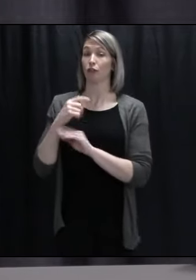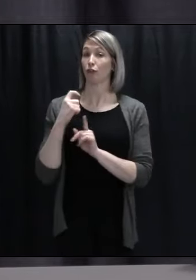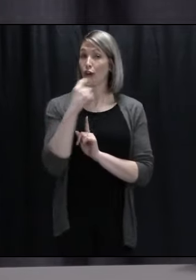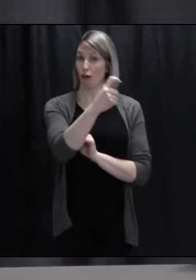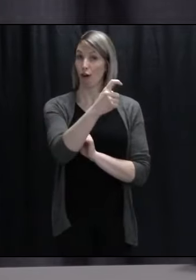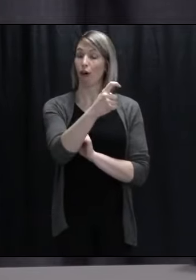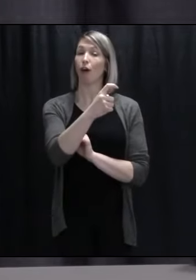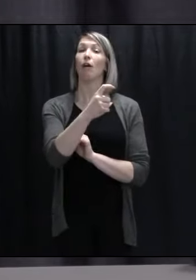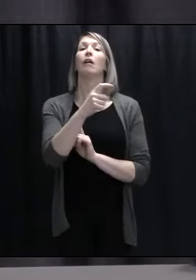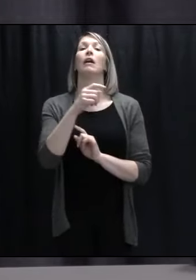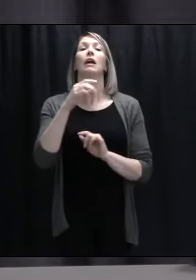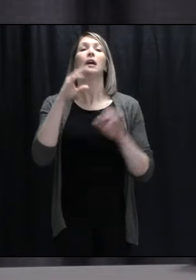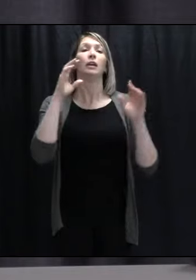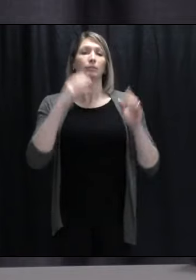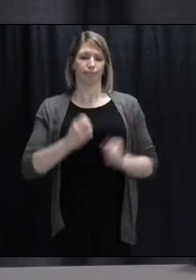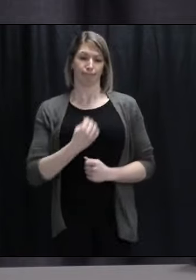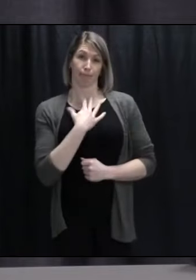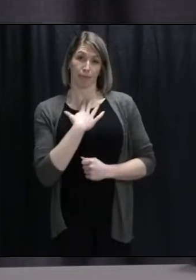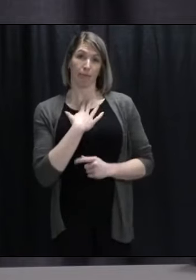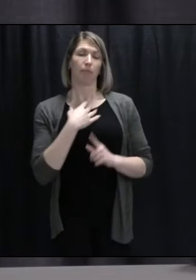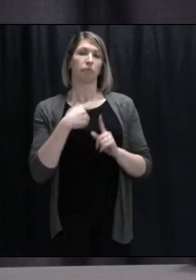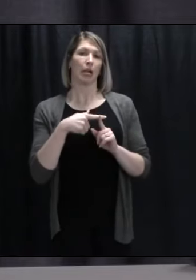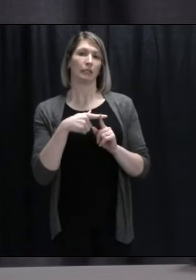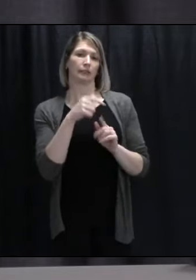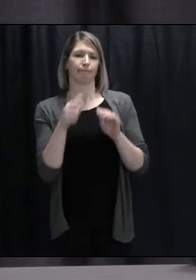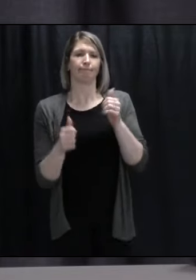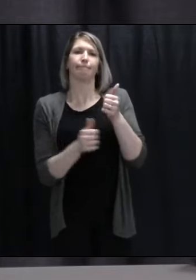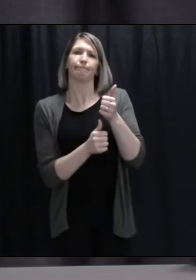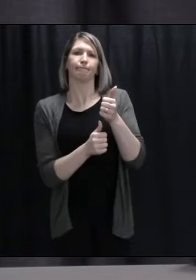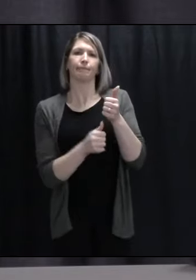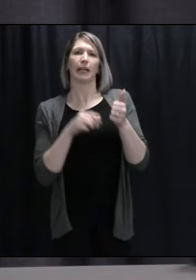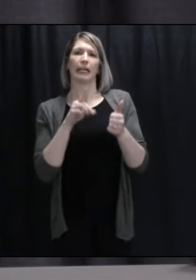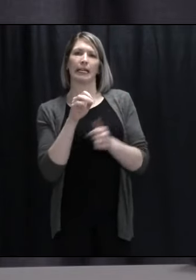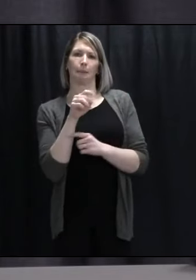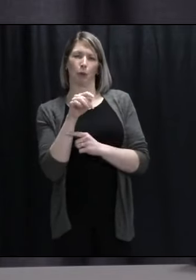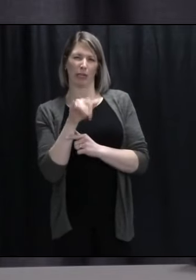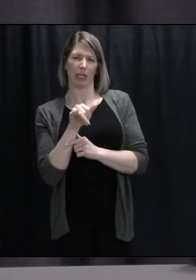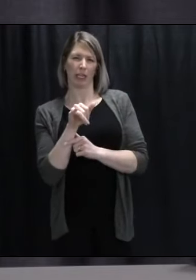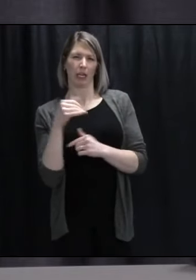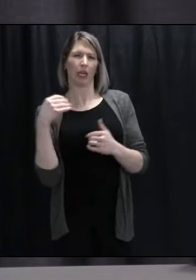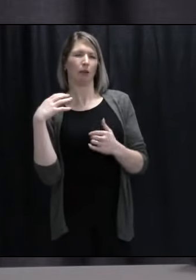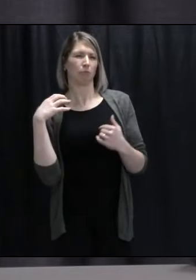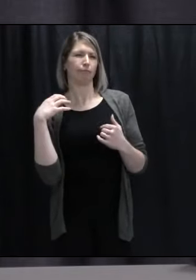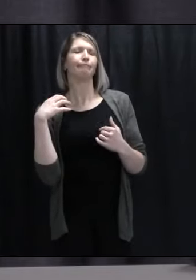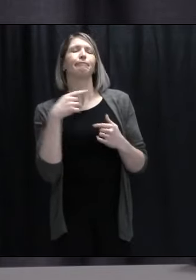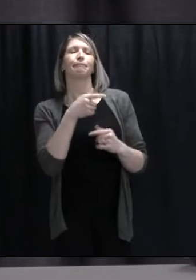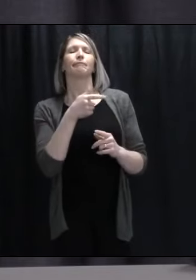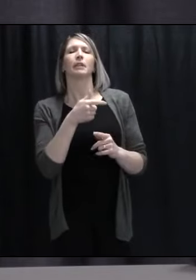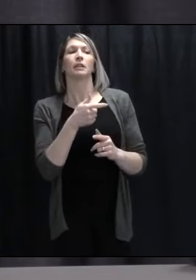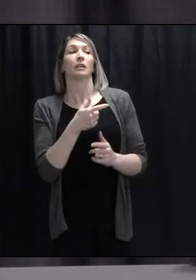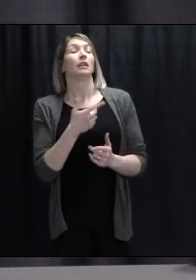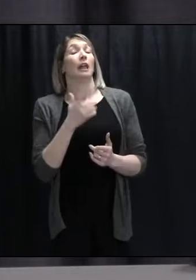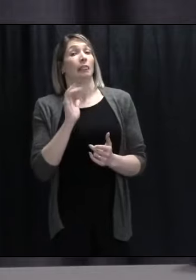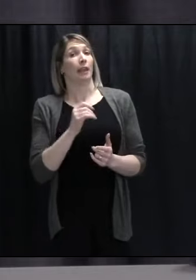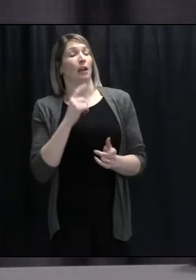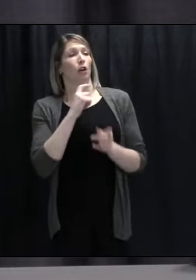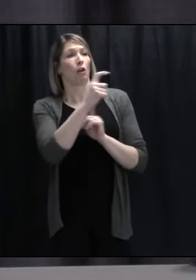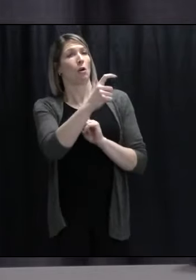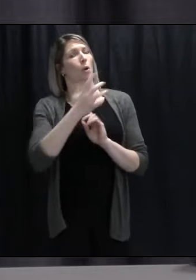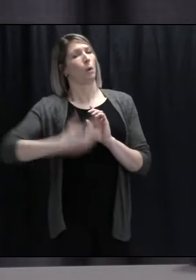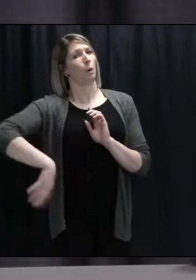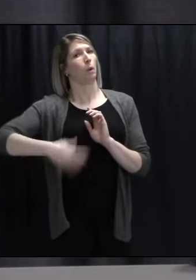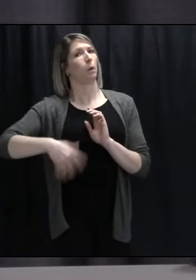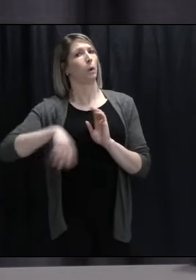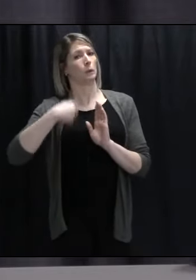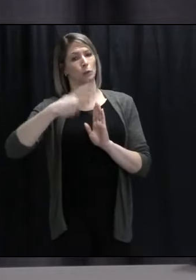Prime Minister. But prior to that, there was a call for about an hour with all the premiers. So very comprehensive, and modeling